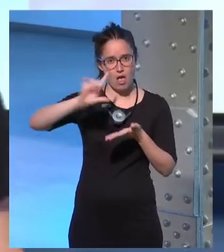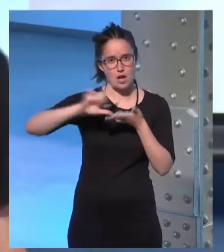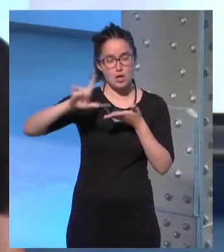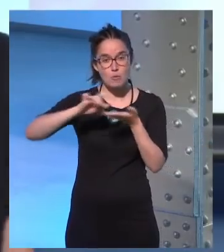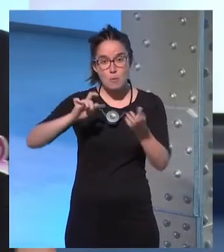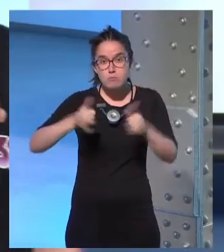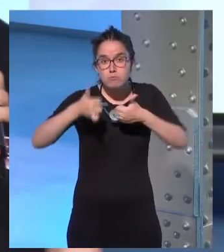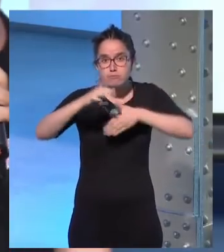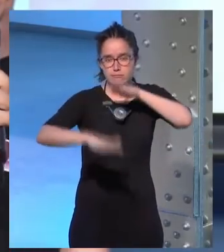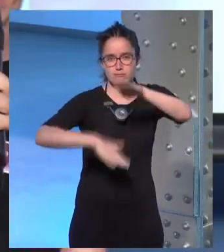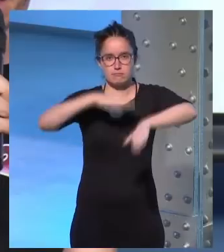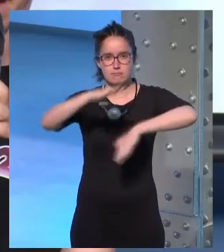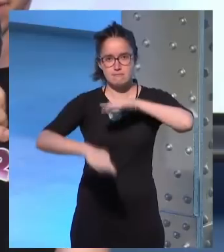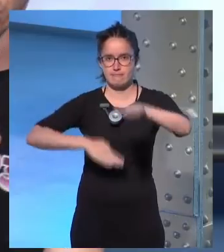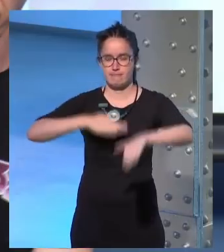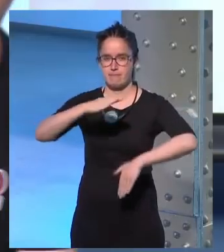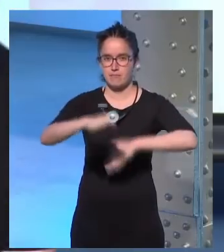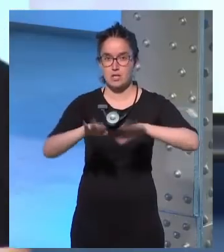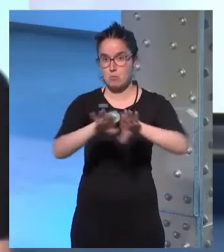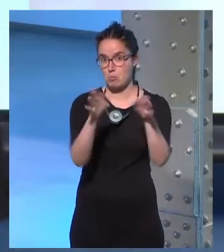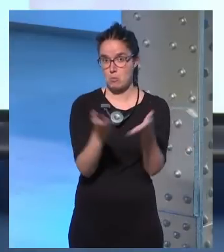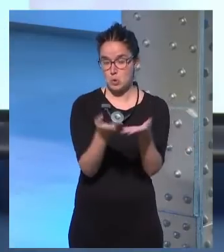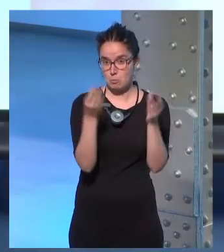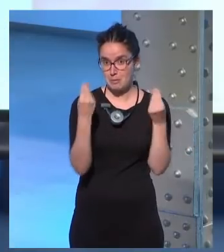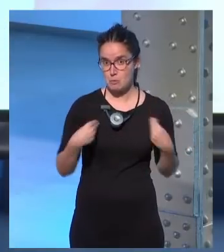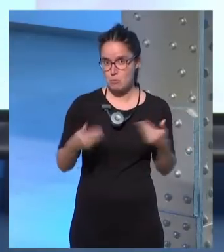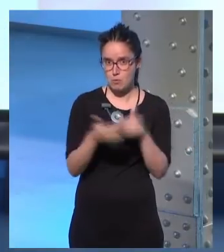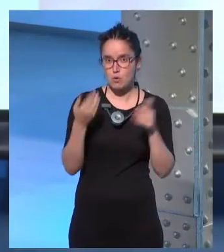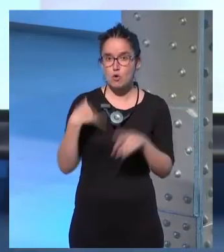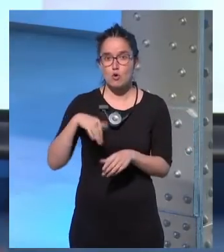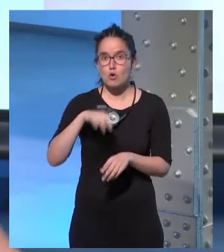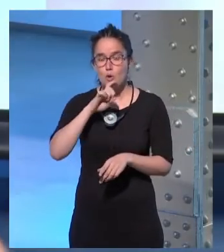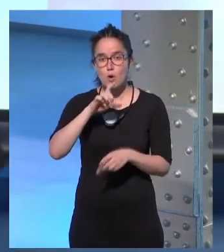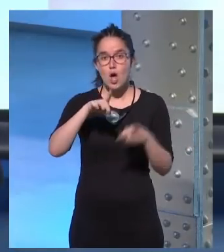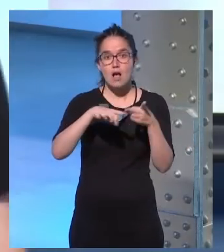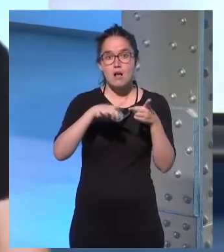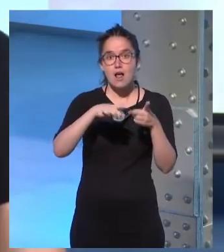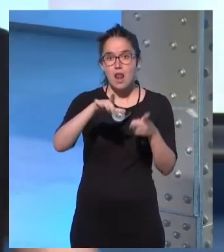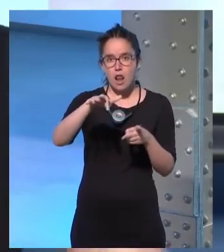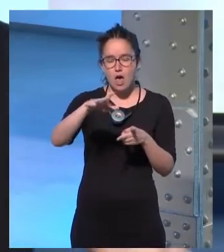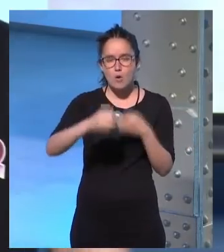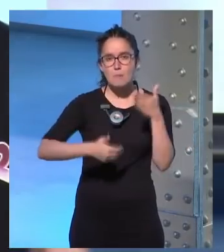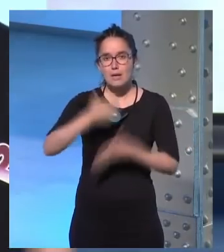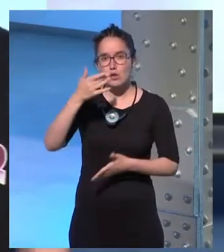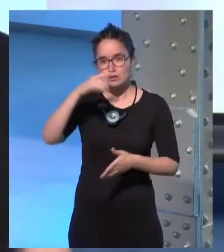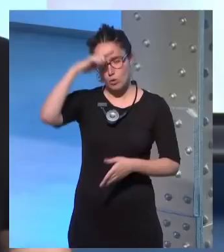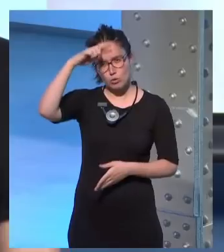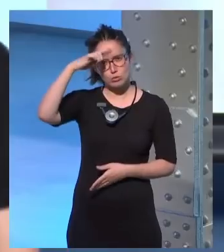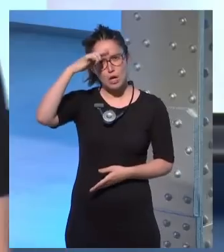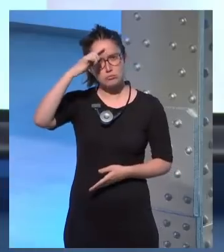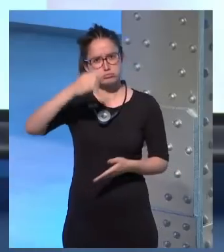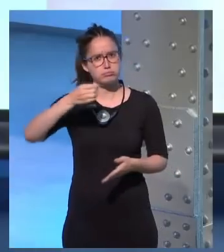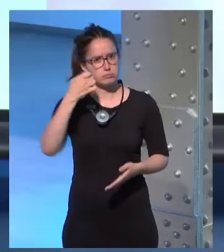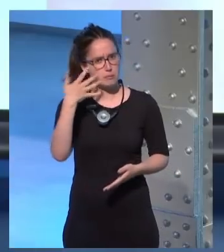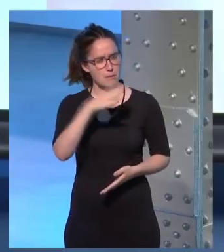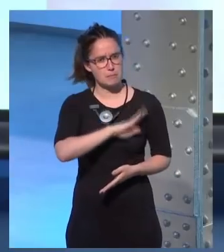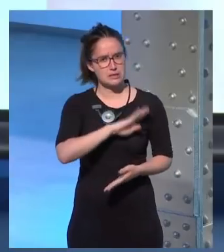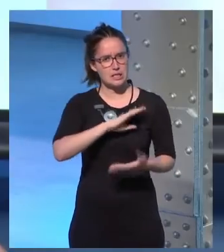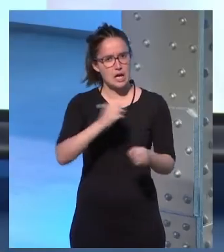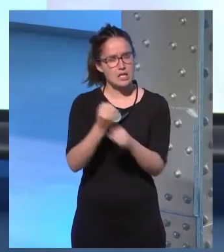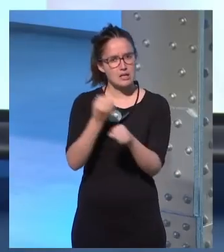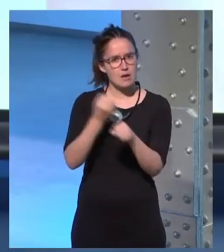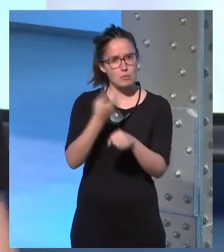literary creation and how to make your first steps in this world. And Laura is a cultural